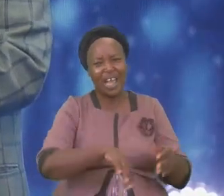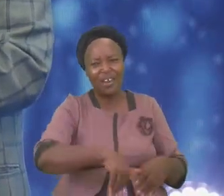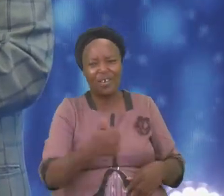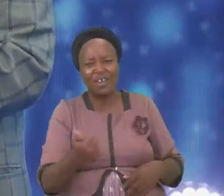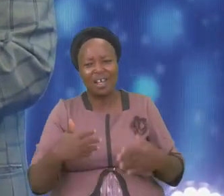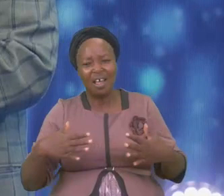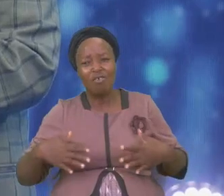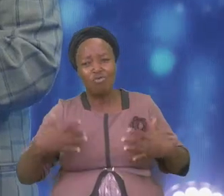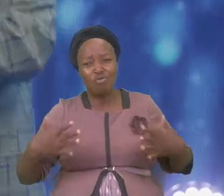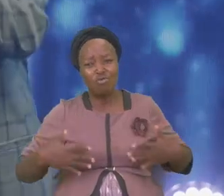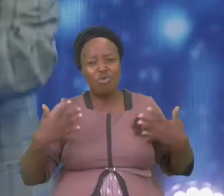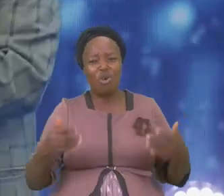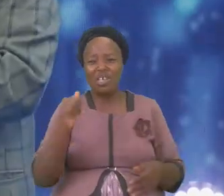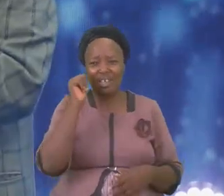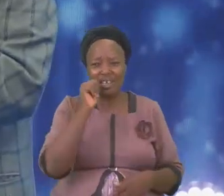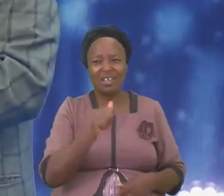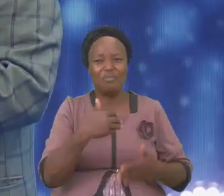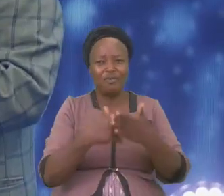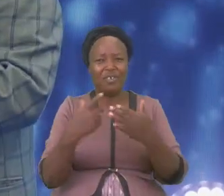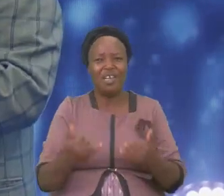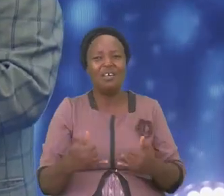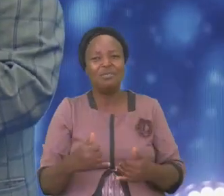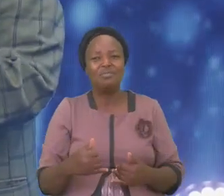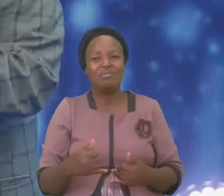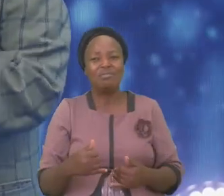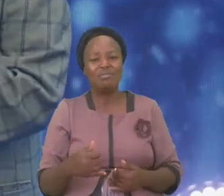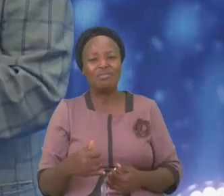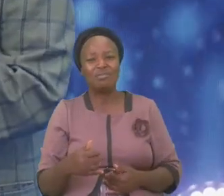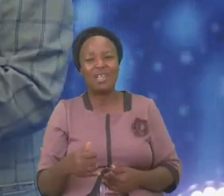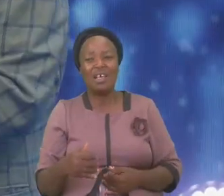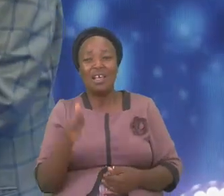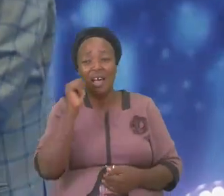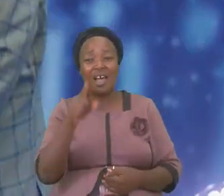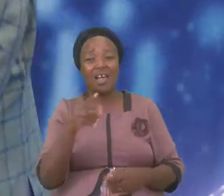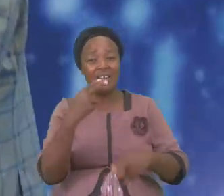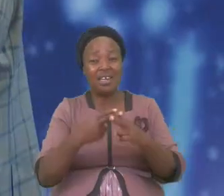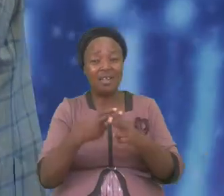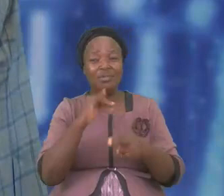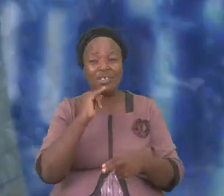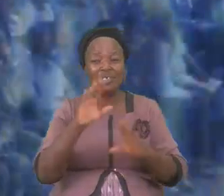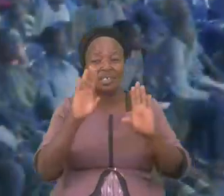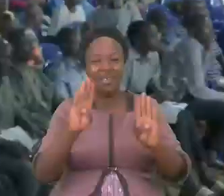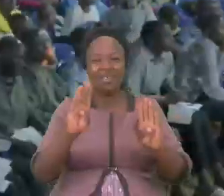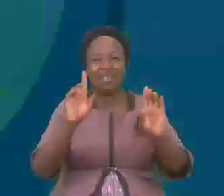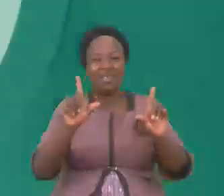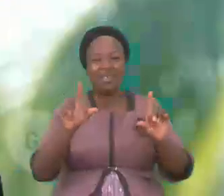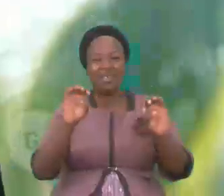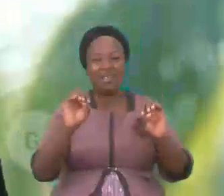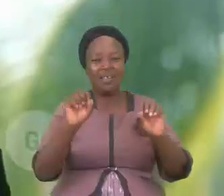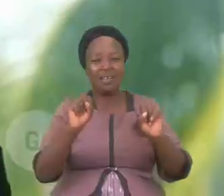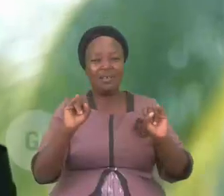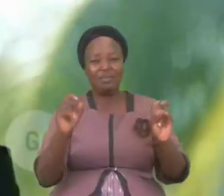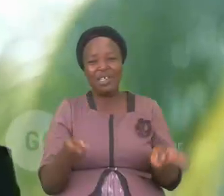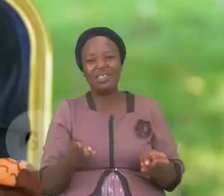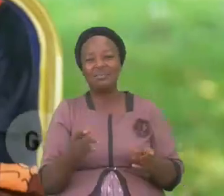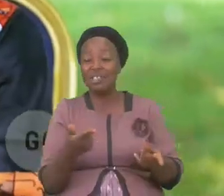name. She'll tell you, or the mother, what actually happened. The joy of every mother is to